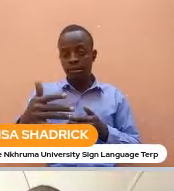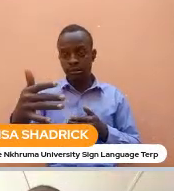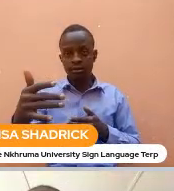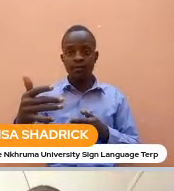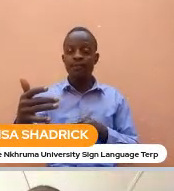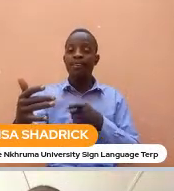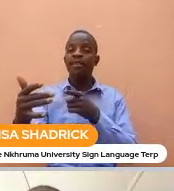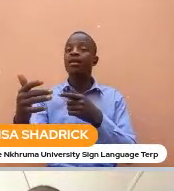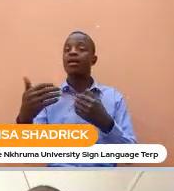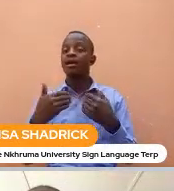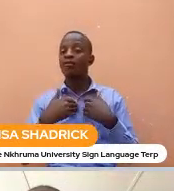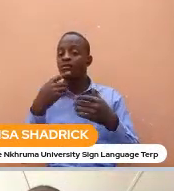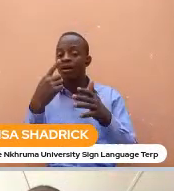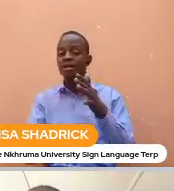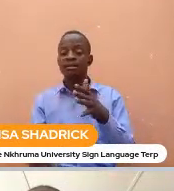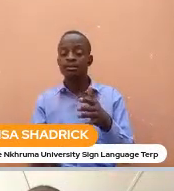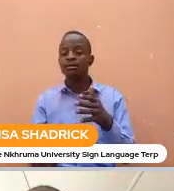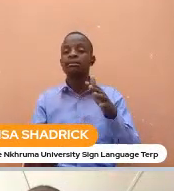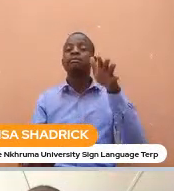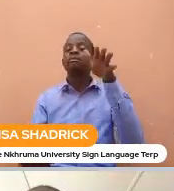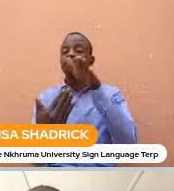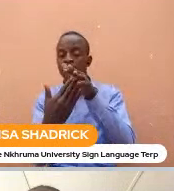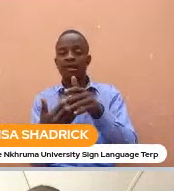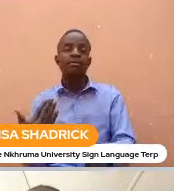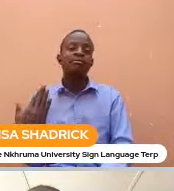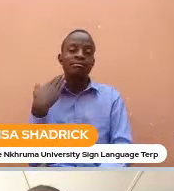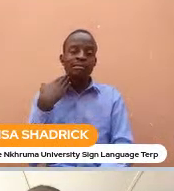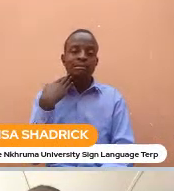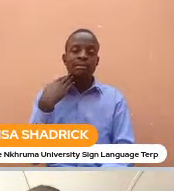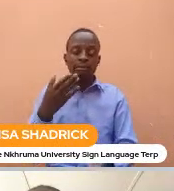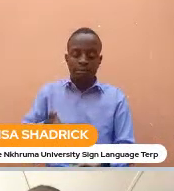just talked about. This is the type of infertility that